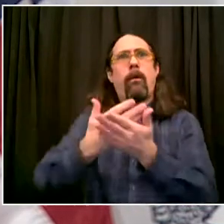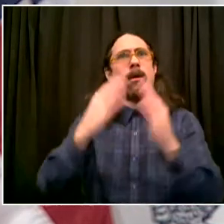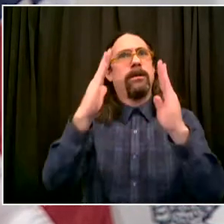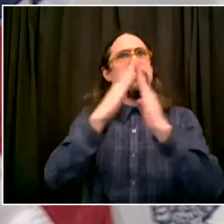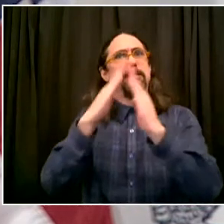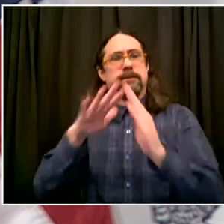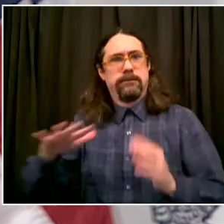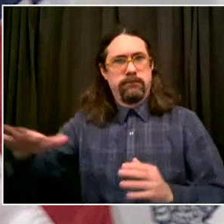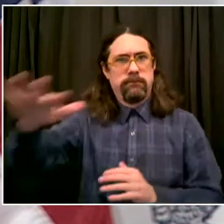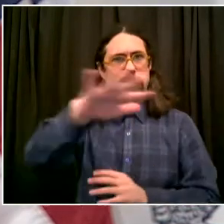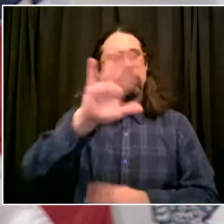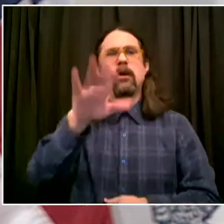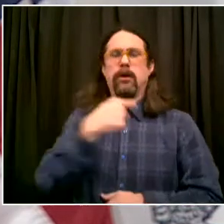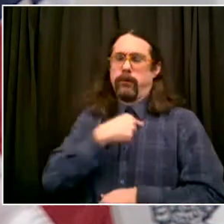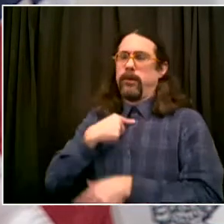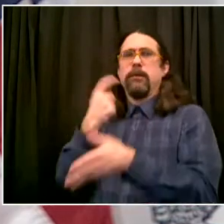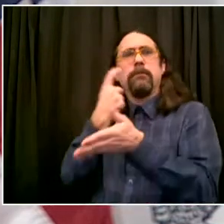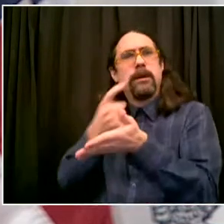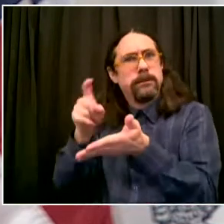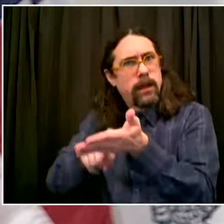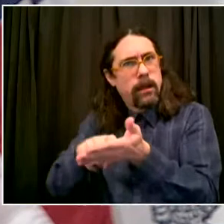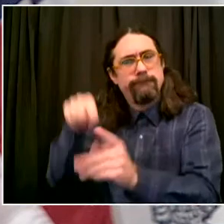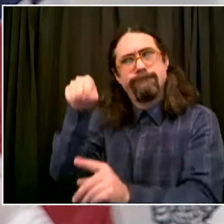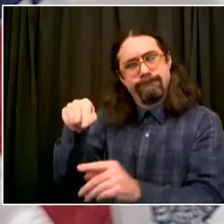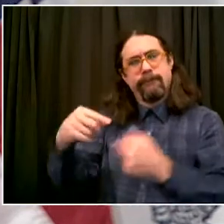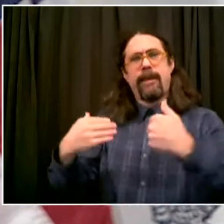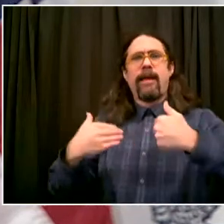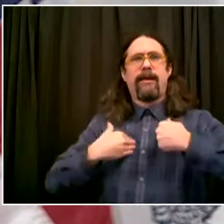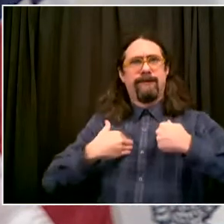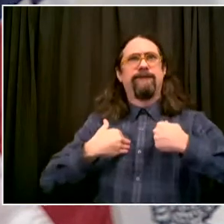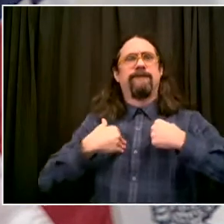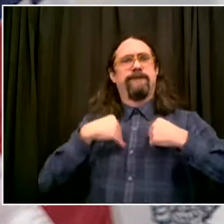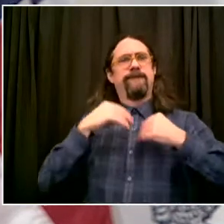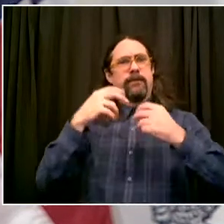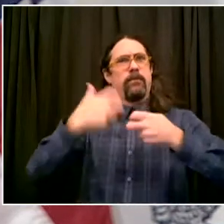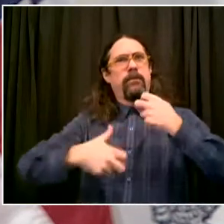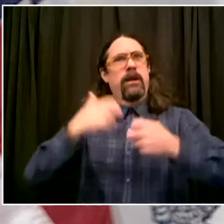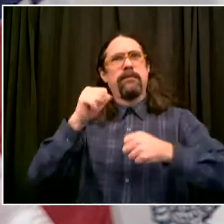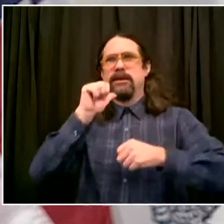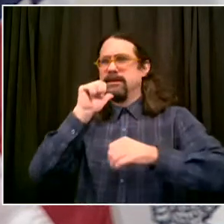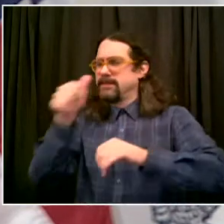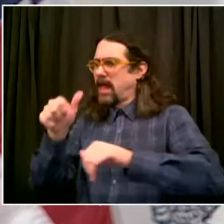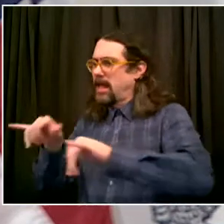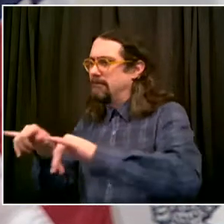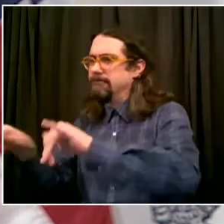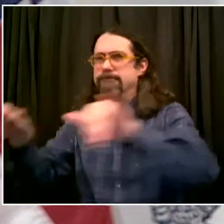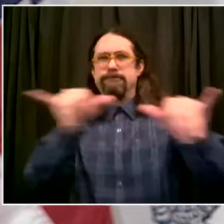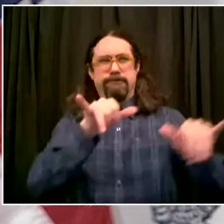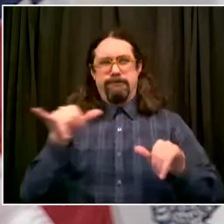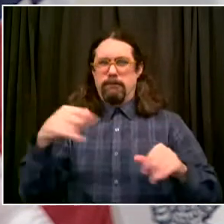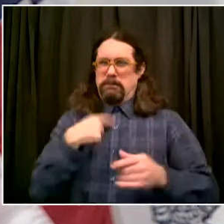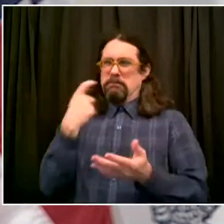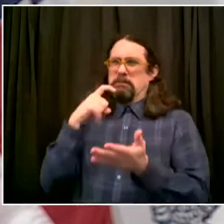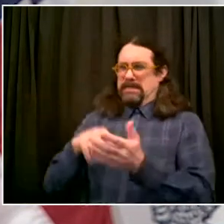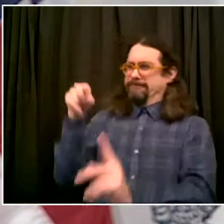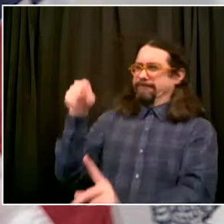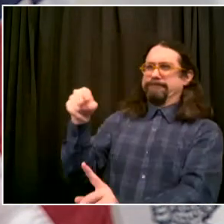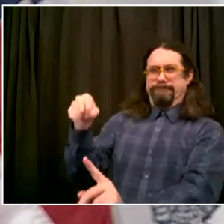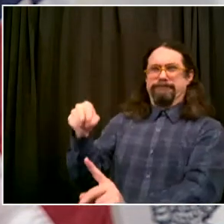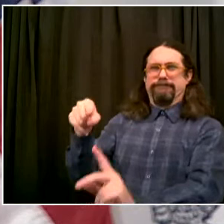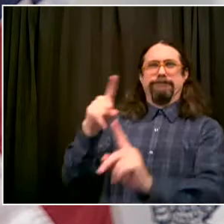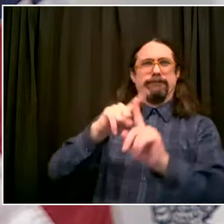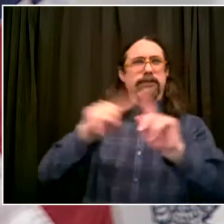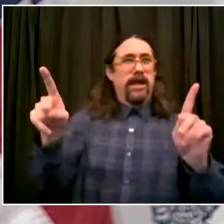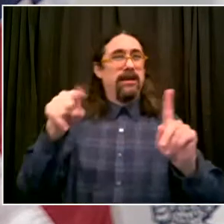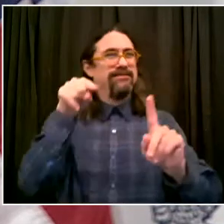that data more consistently. And I don't think it's so much just the individual not offering it. I think the providers need to do more to let people know how